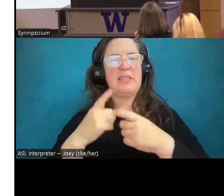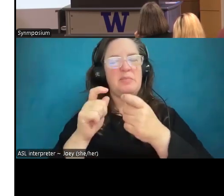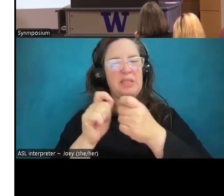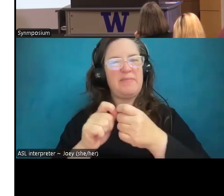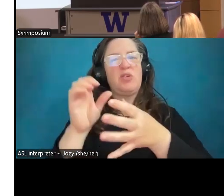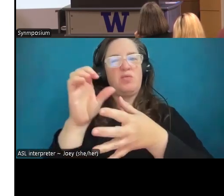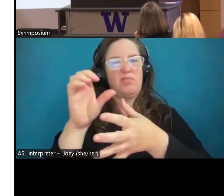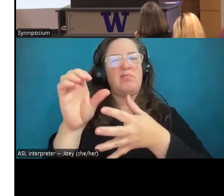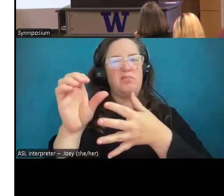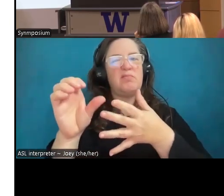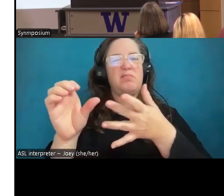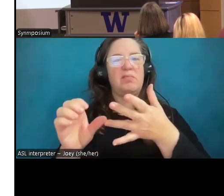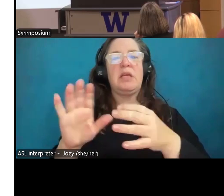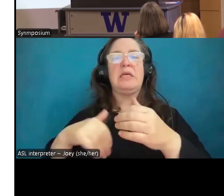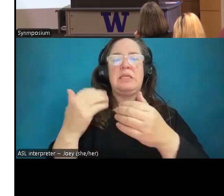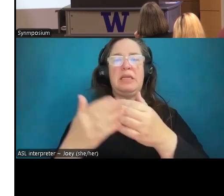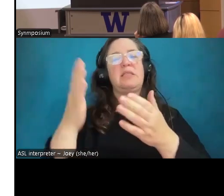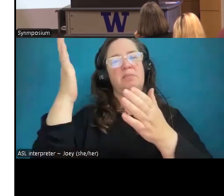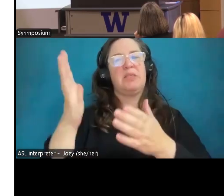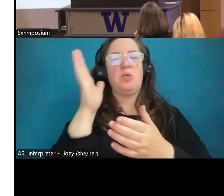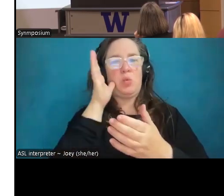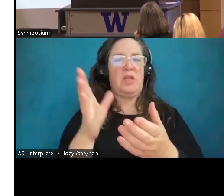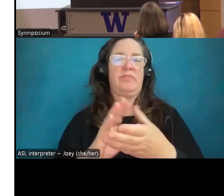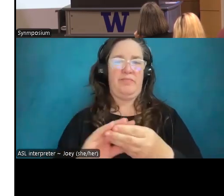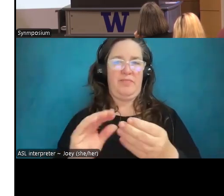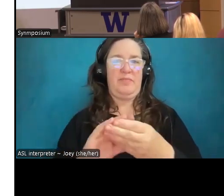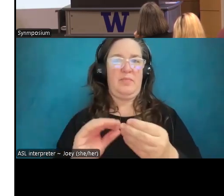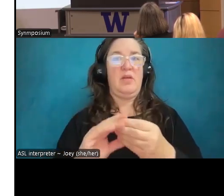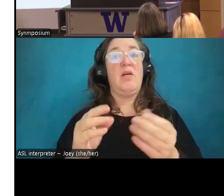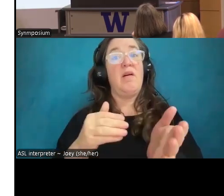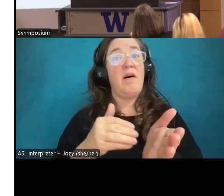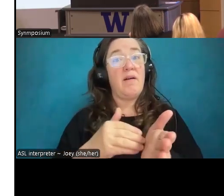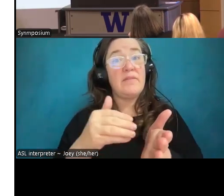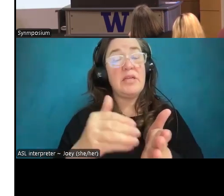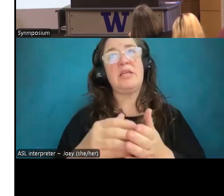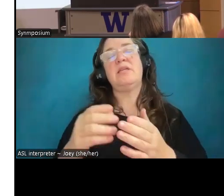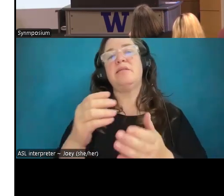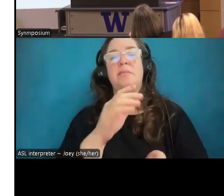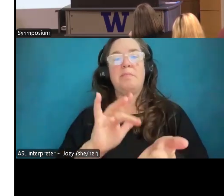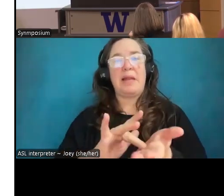to, but this is something that's oftentimes discounted in the medical community.